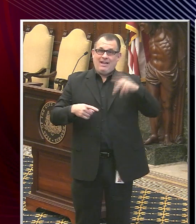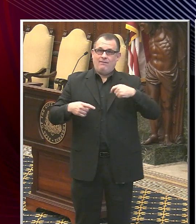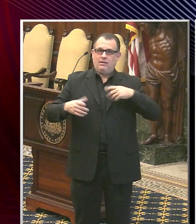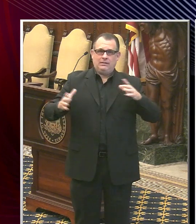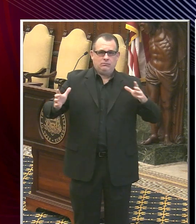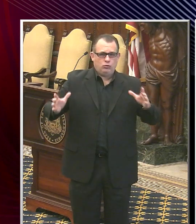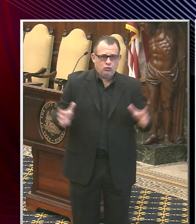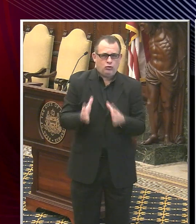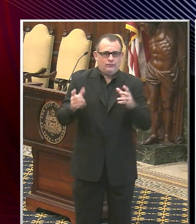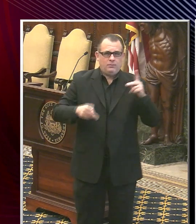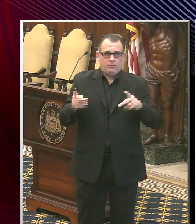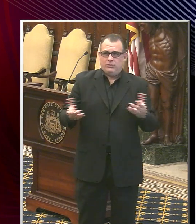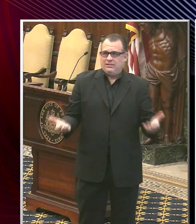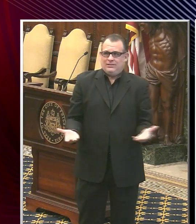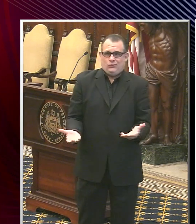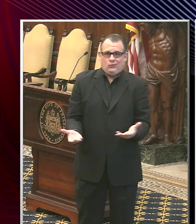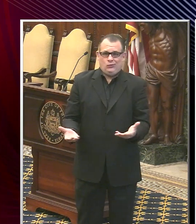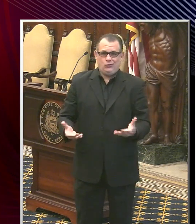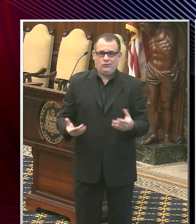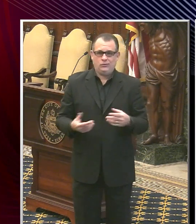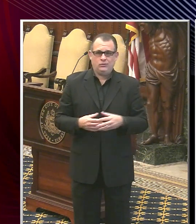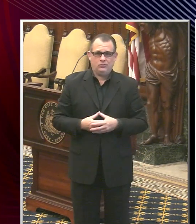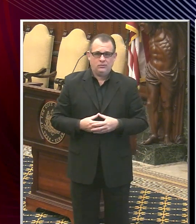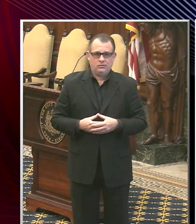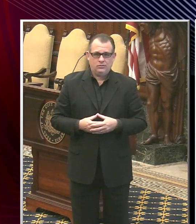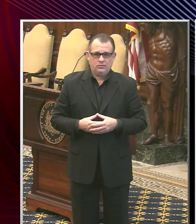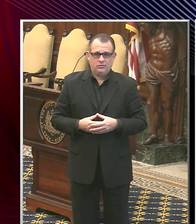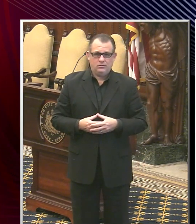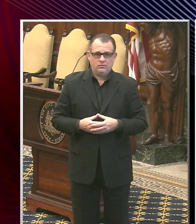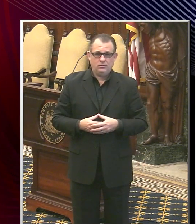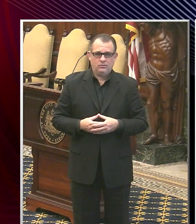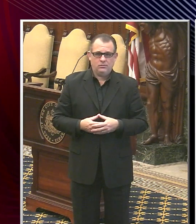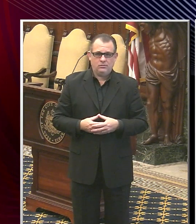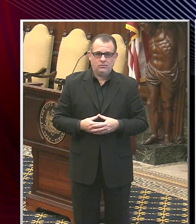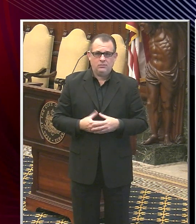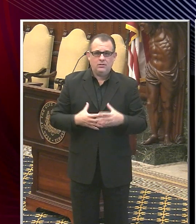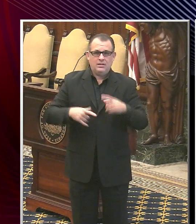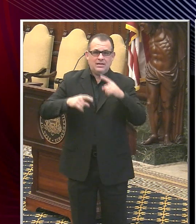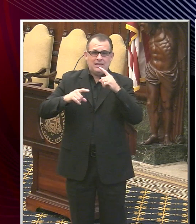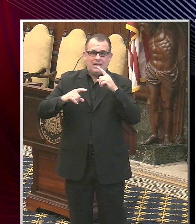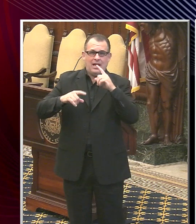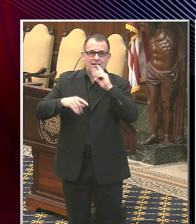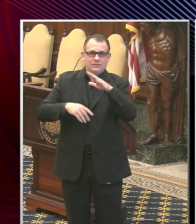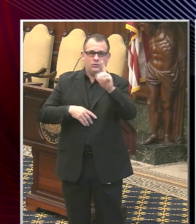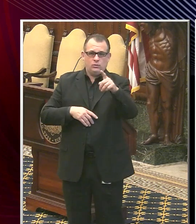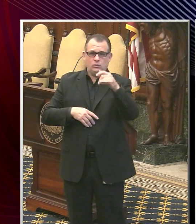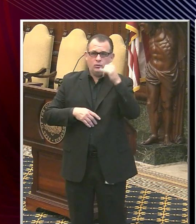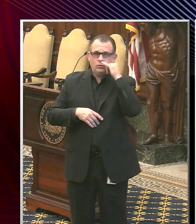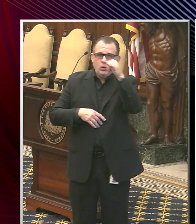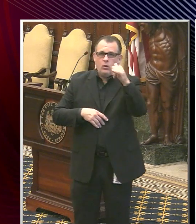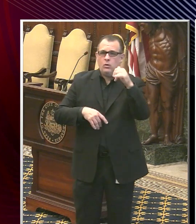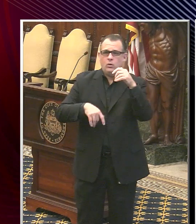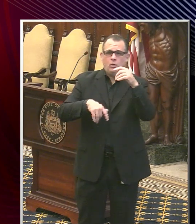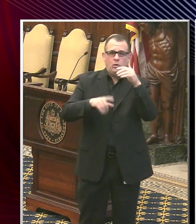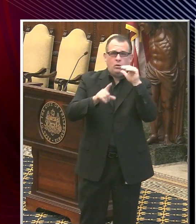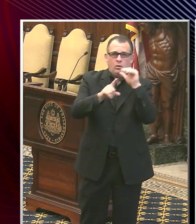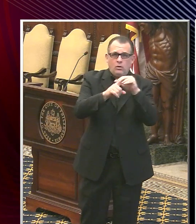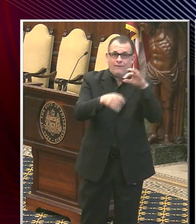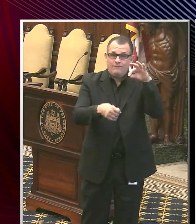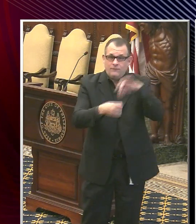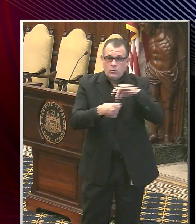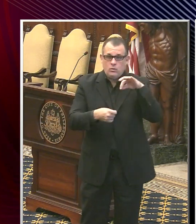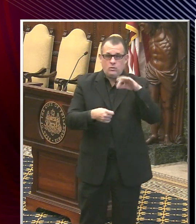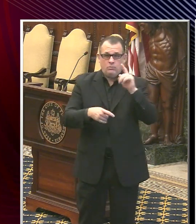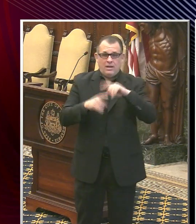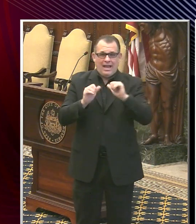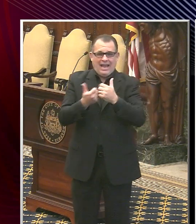Philadelphia citizens answered the call to get the vote out. What would you request of Philadelphia citizens to push Congress along to get